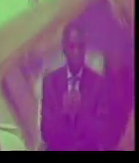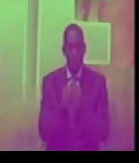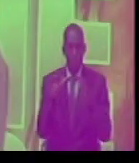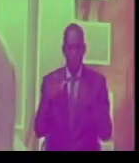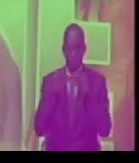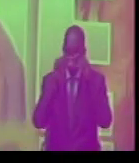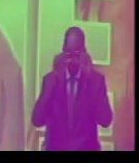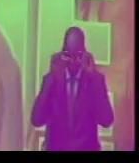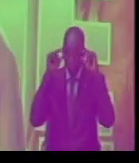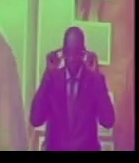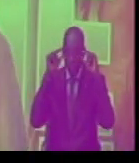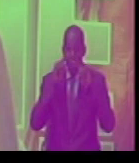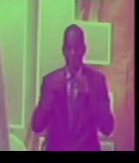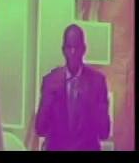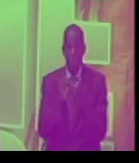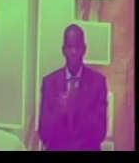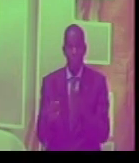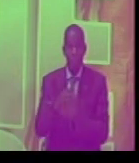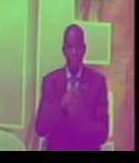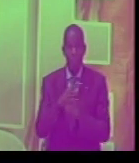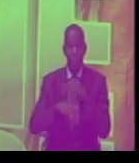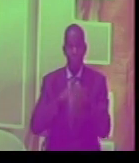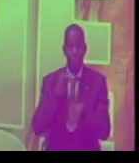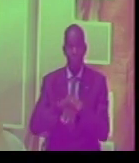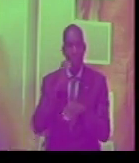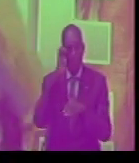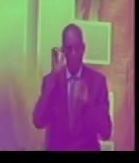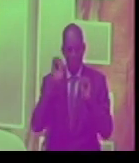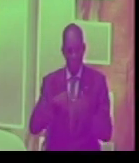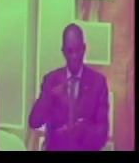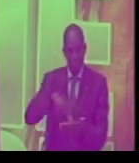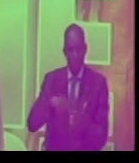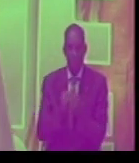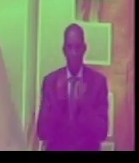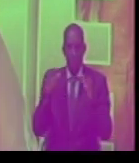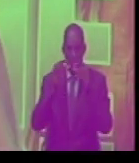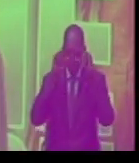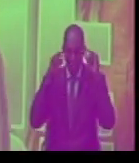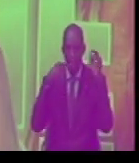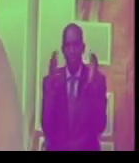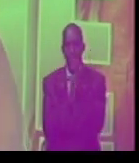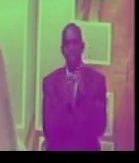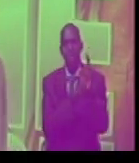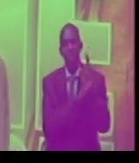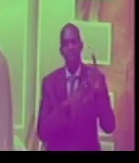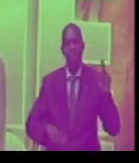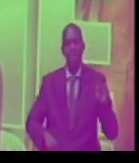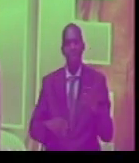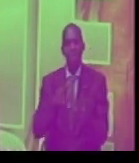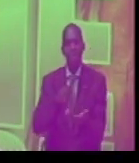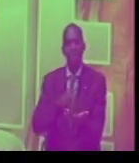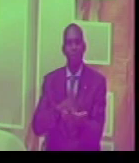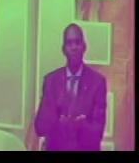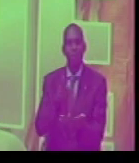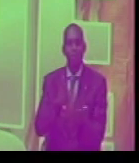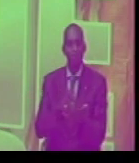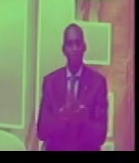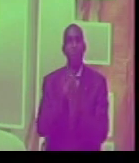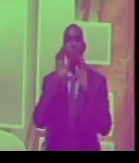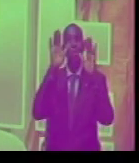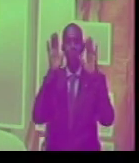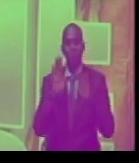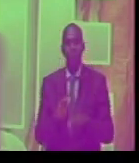cannot read without eyeglass, but that day I can read without glass. Praise the